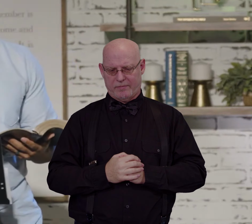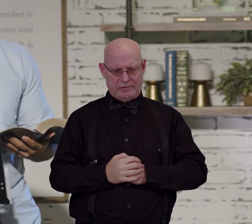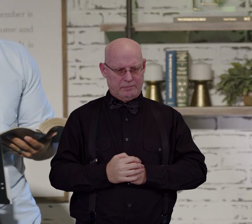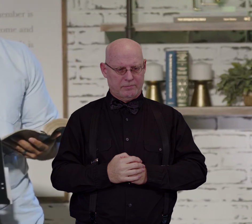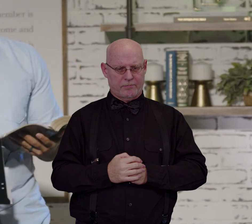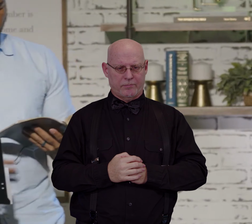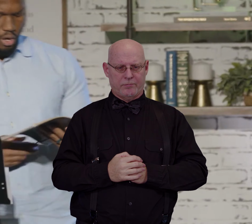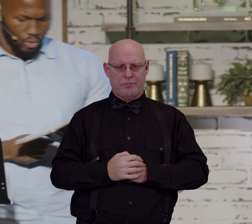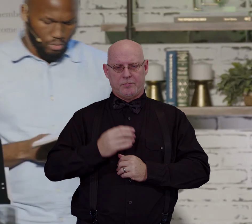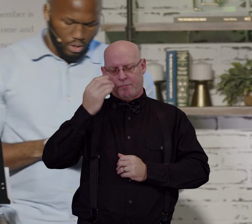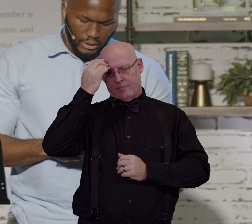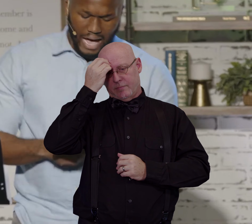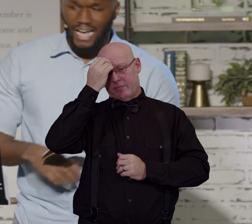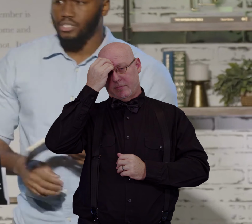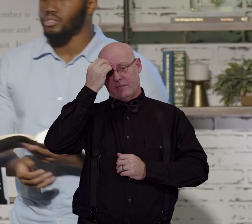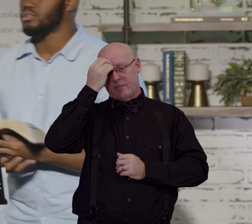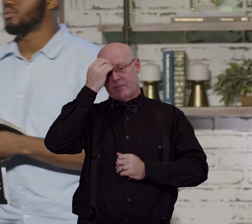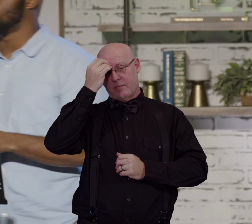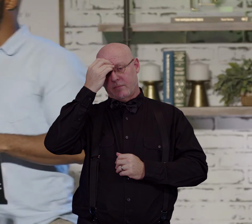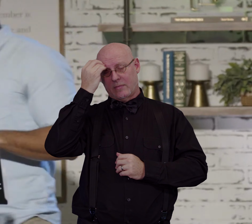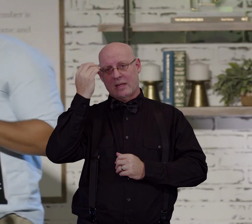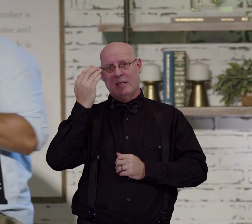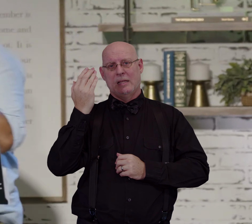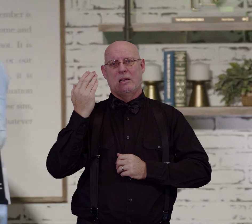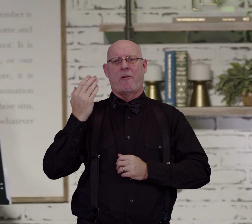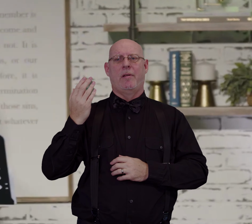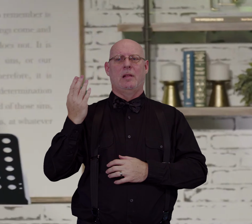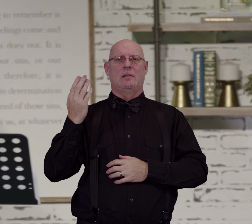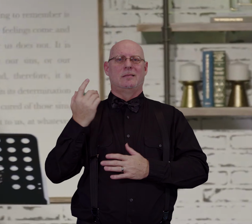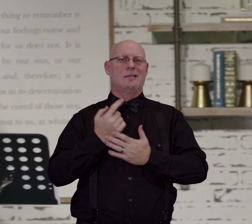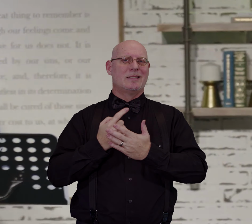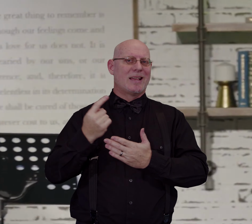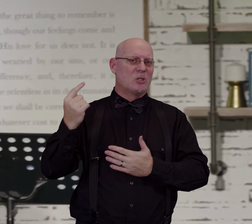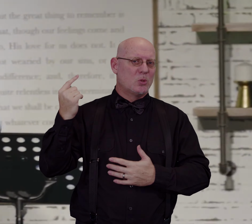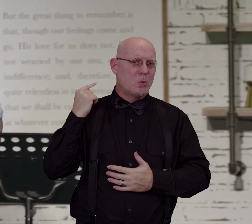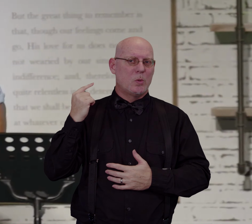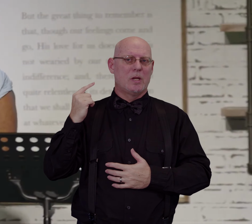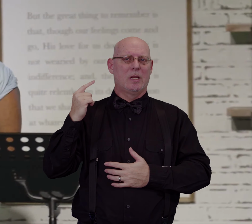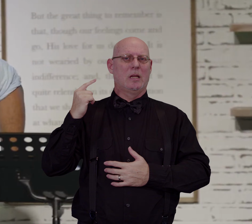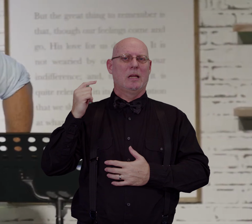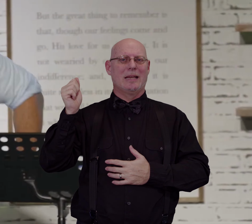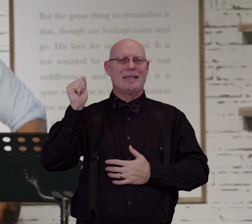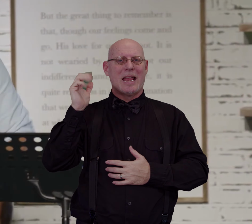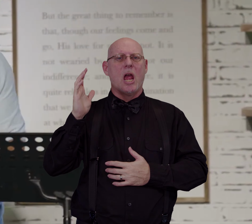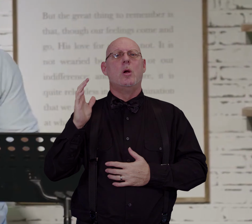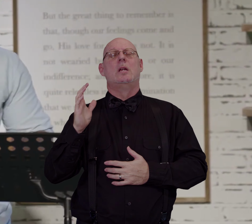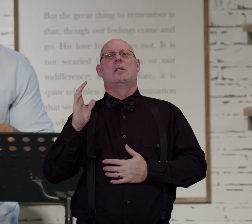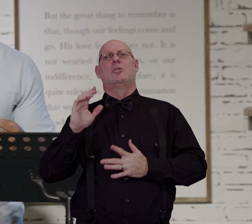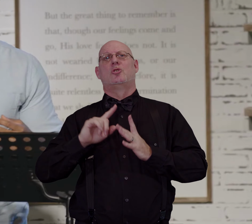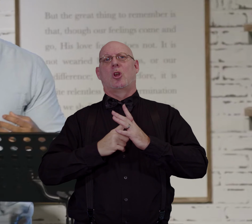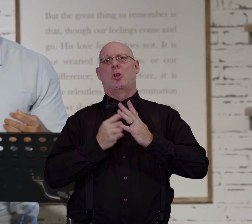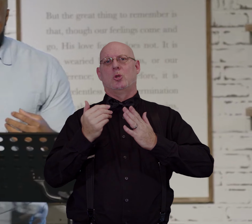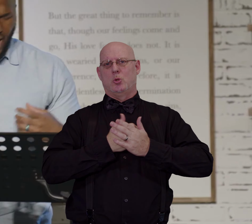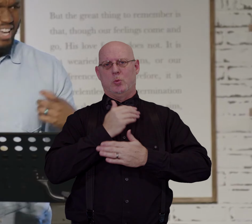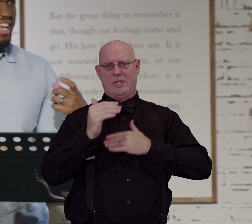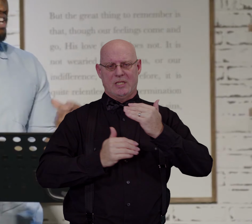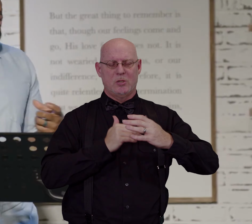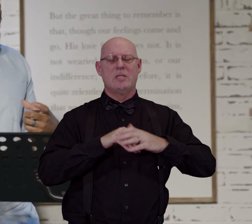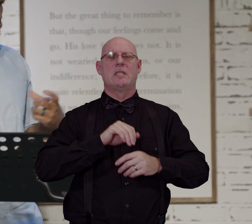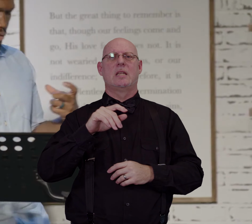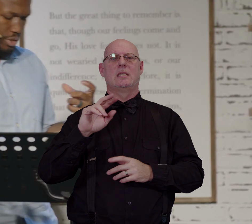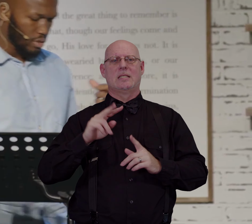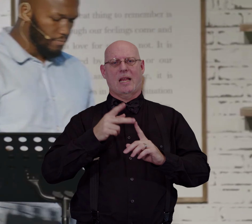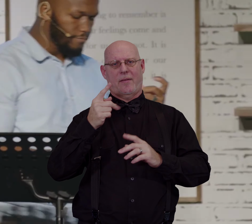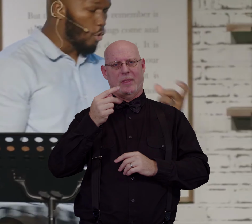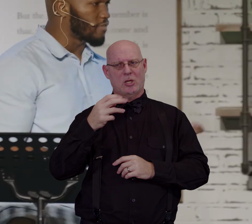12. And so last week, Aaron kicked us off with our new series in 2 Thessalonians. And in